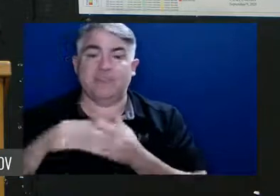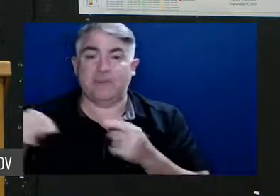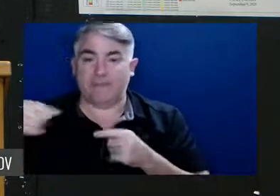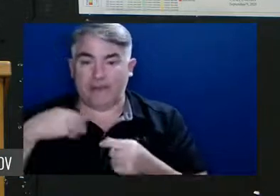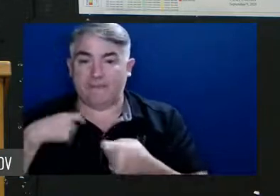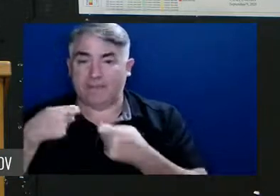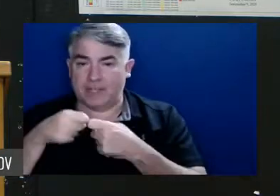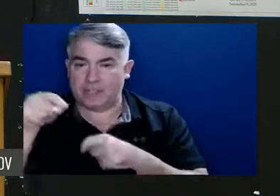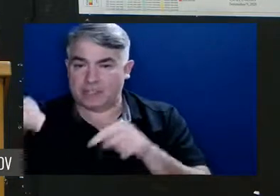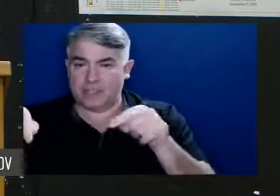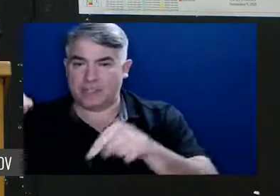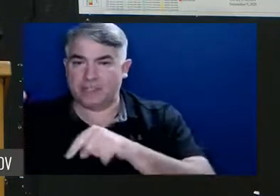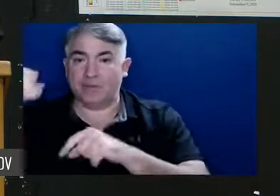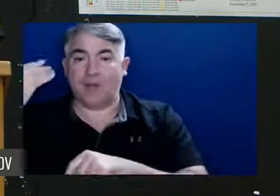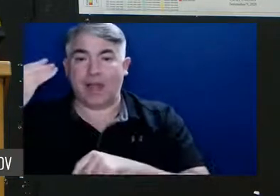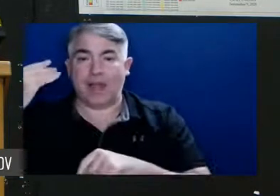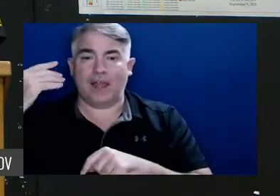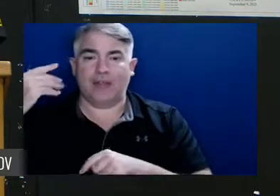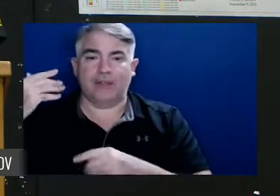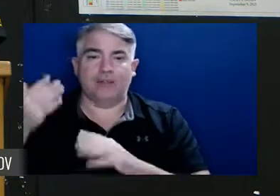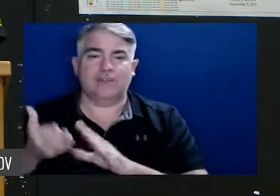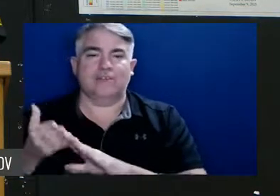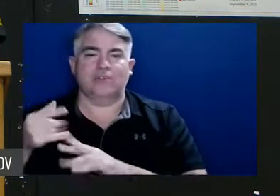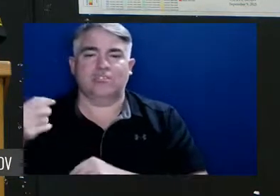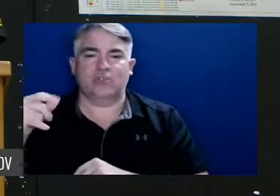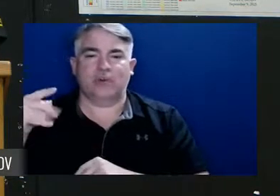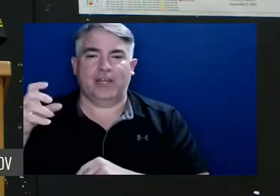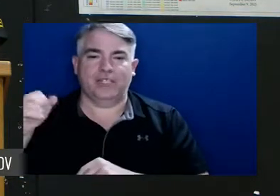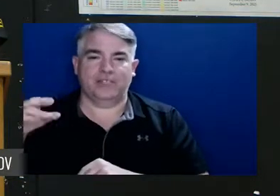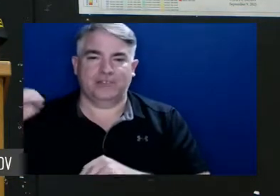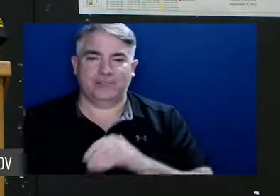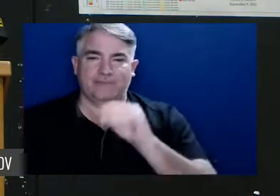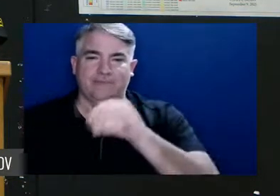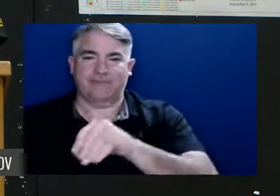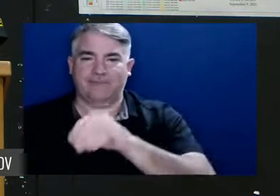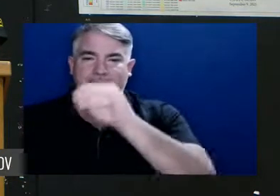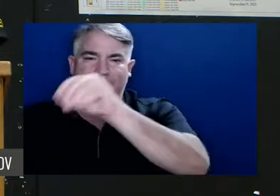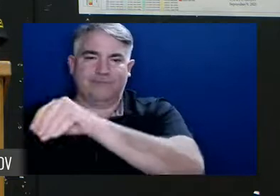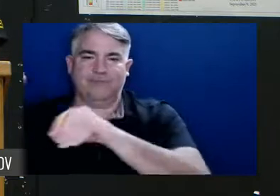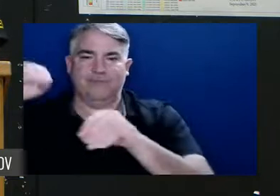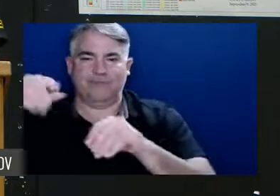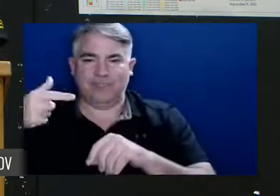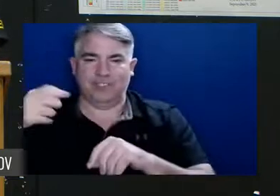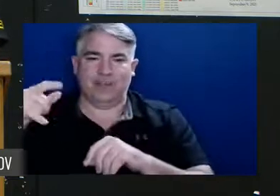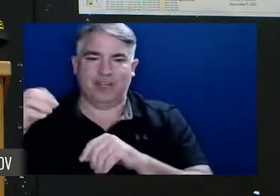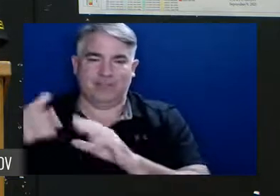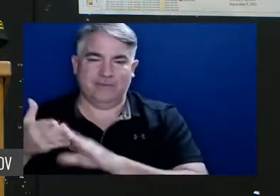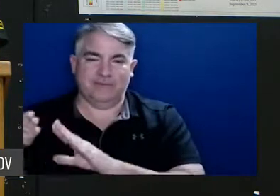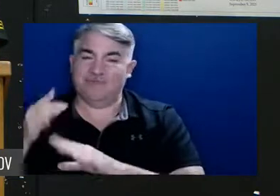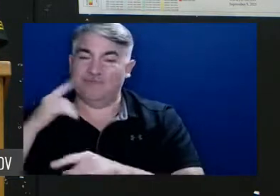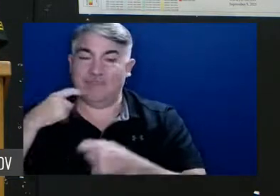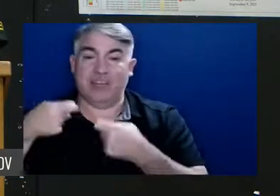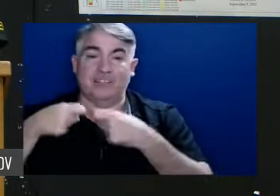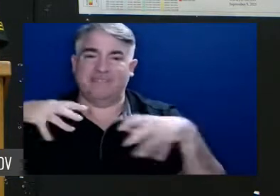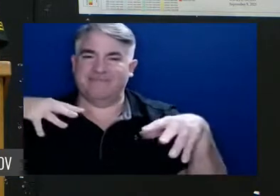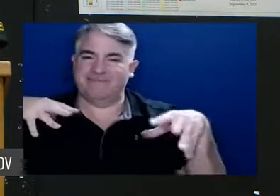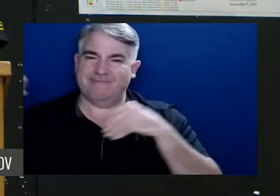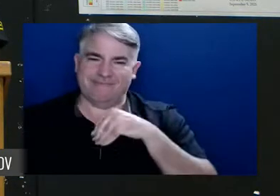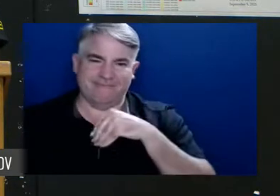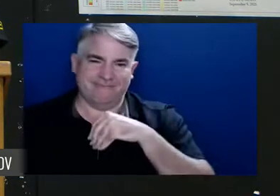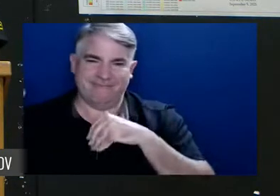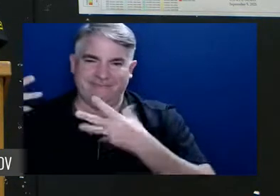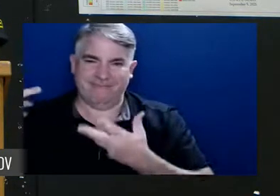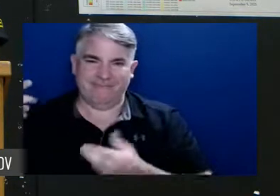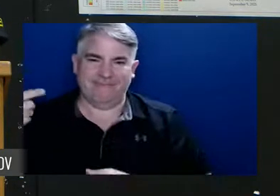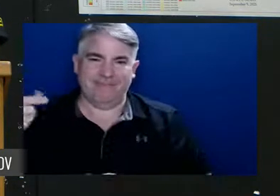power. The rest of the basin is out right now, and I'm told that is due to PG&E infrastructure damage caused by the Dixie Fire.